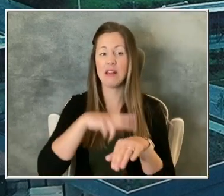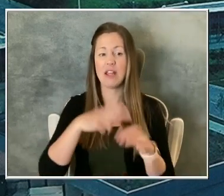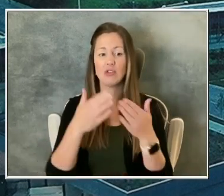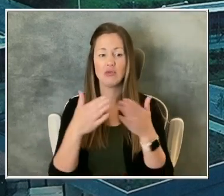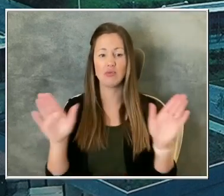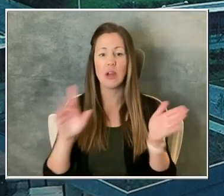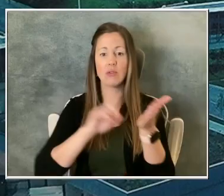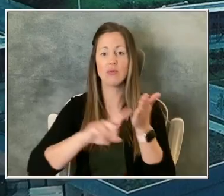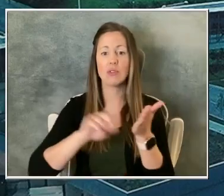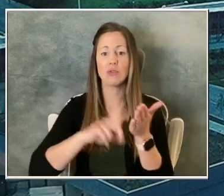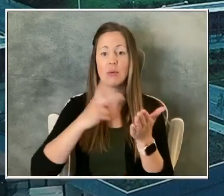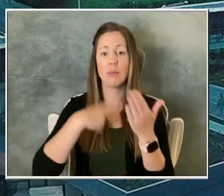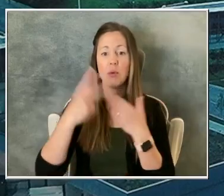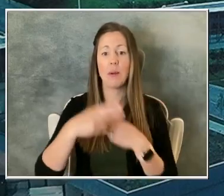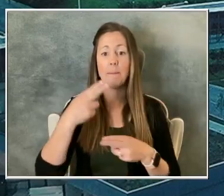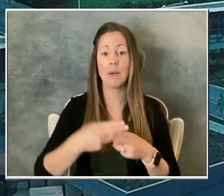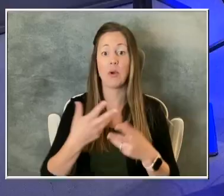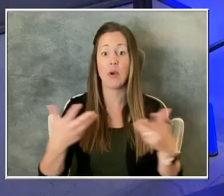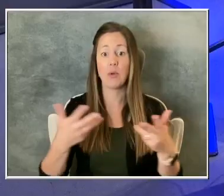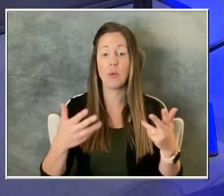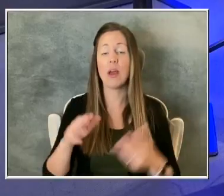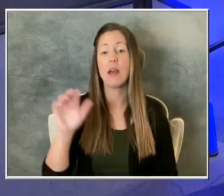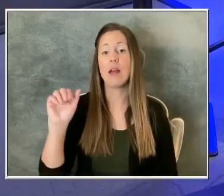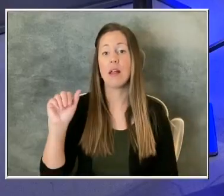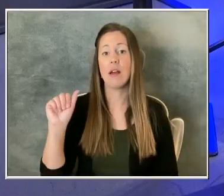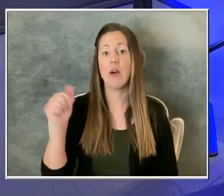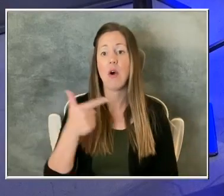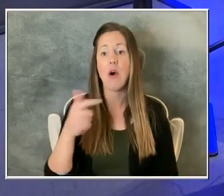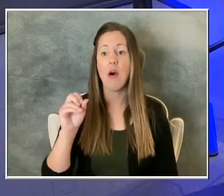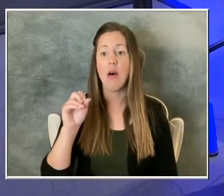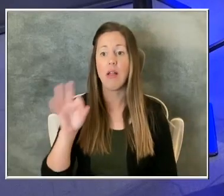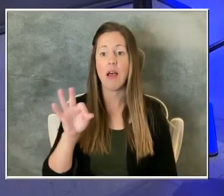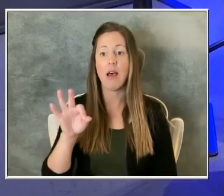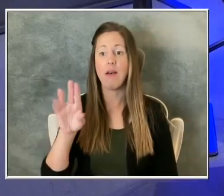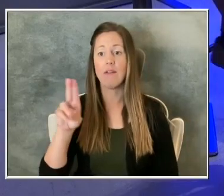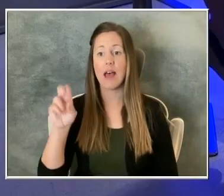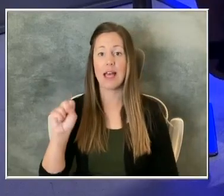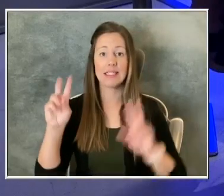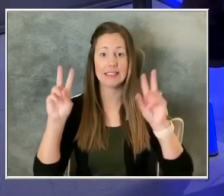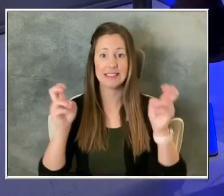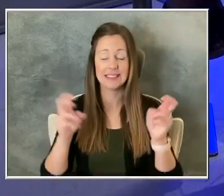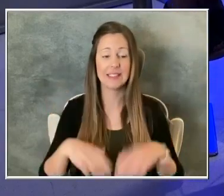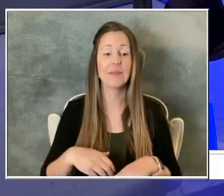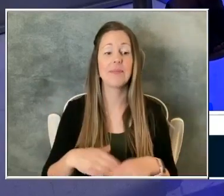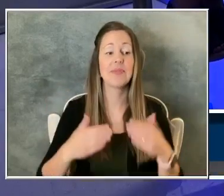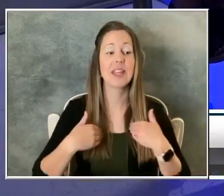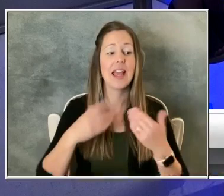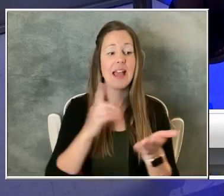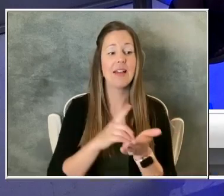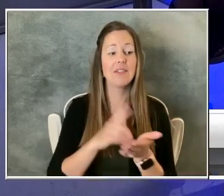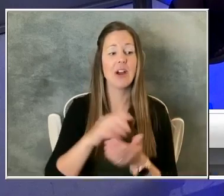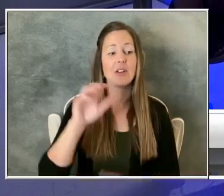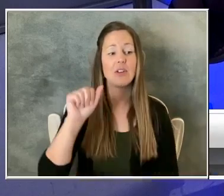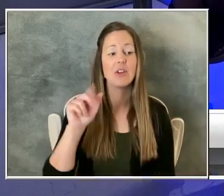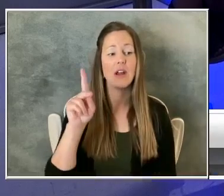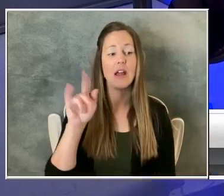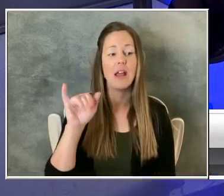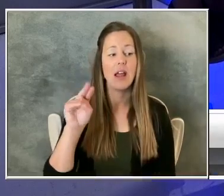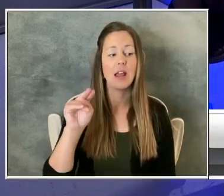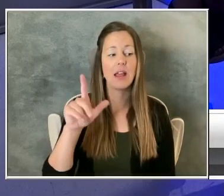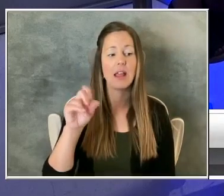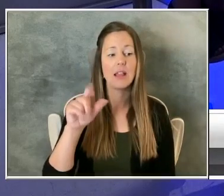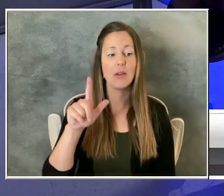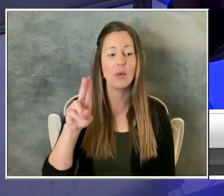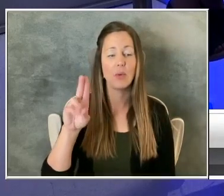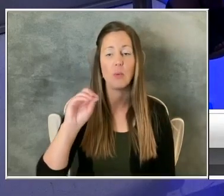called All of Us. Helping to explain, we have Dr. Akinlolu Ojo, the Executive Dean of the KU